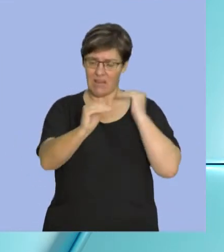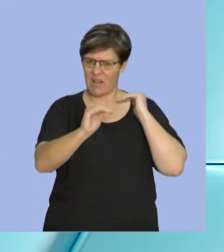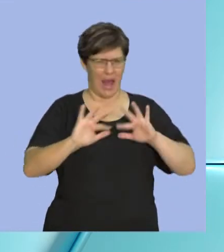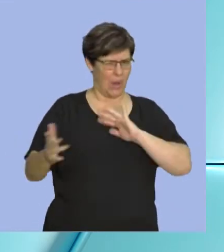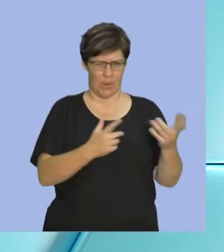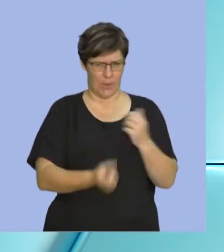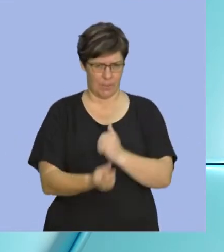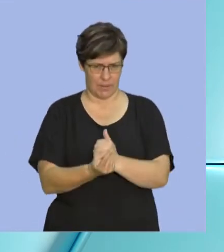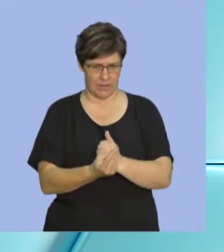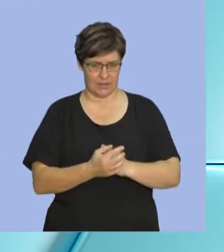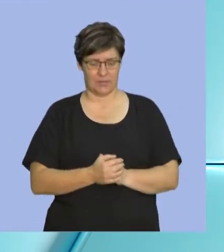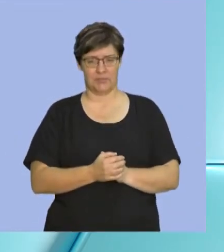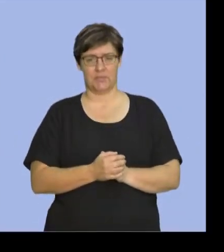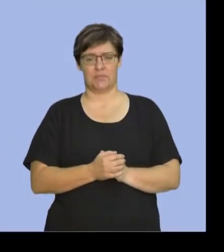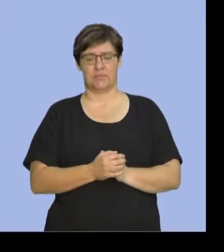let's get straight into this.